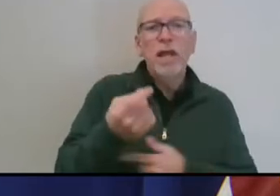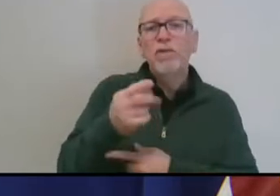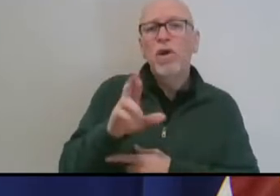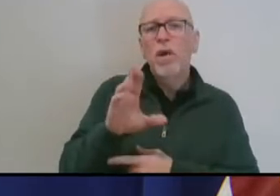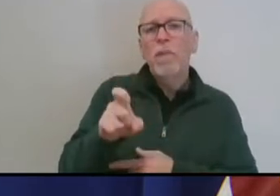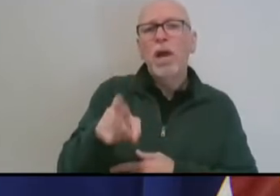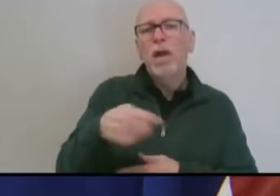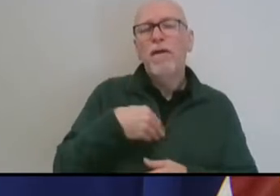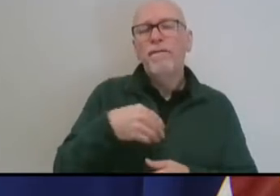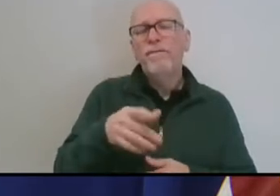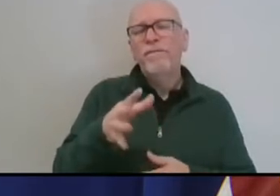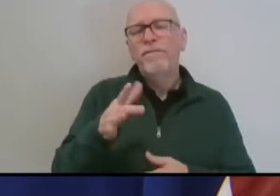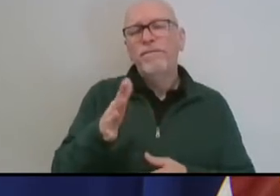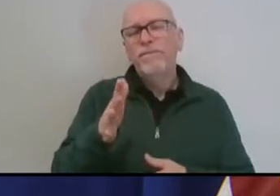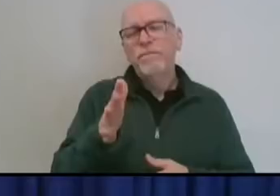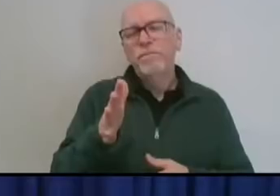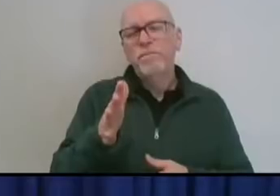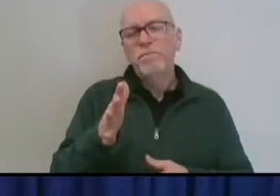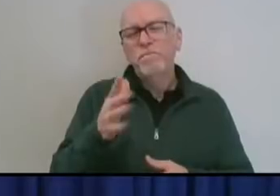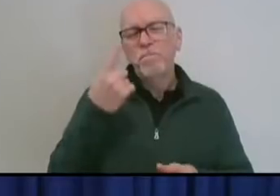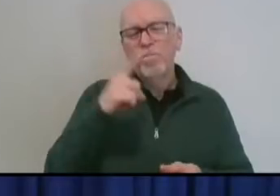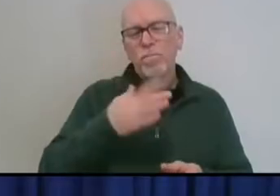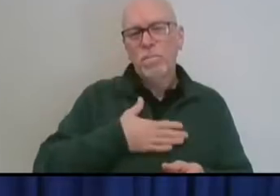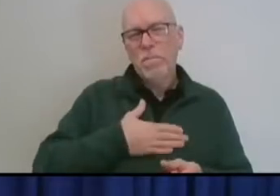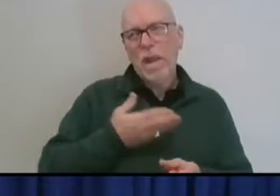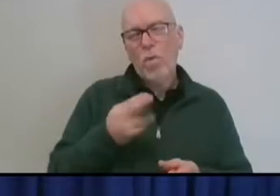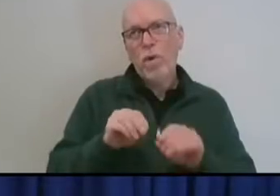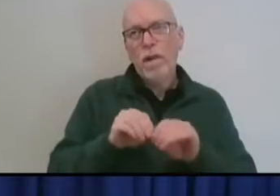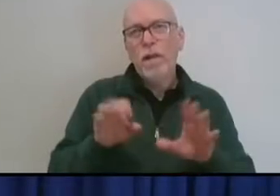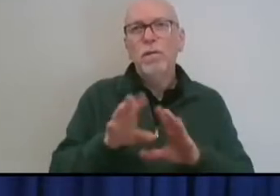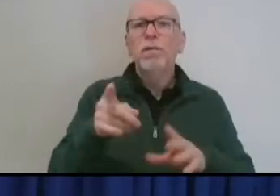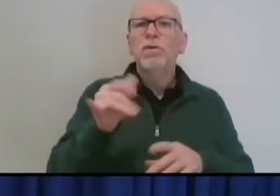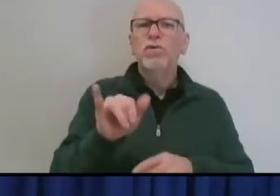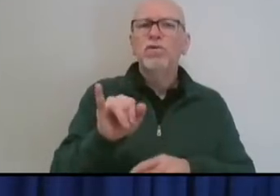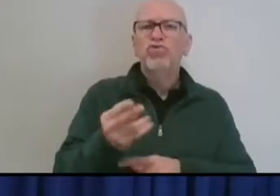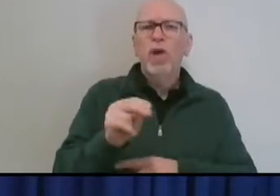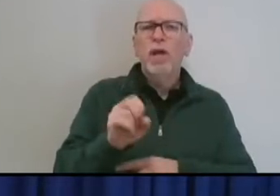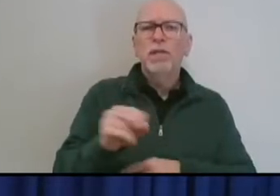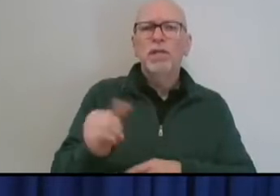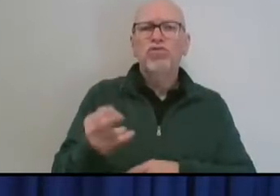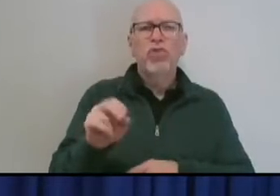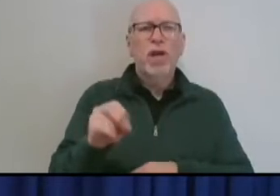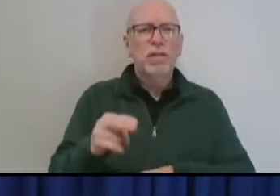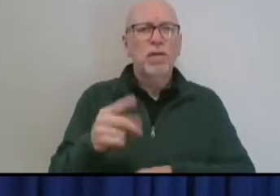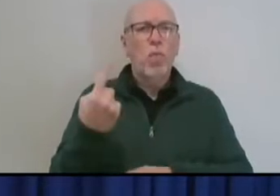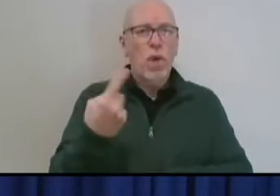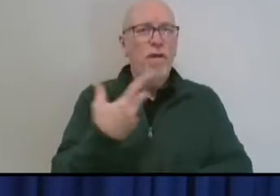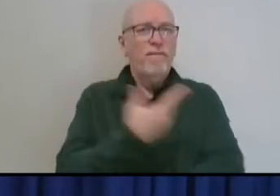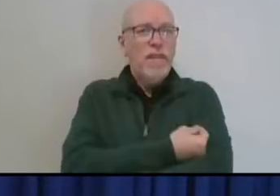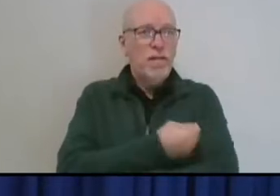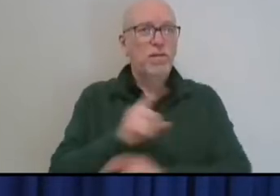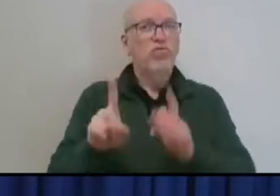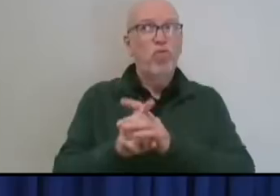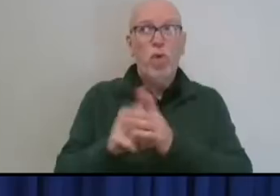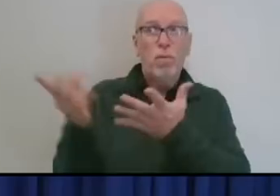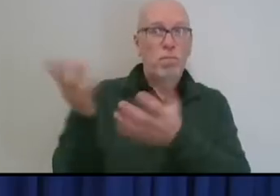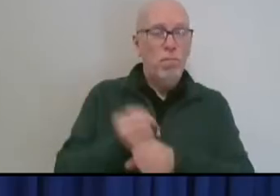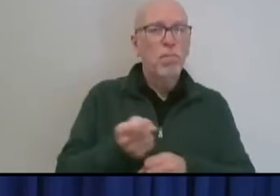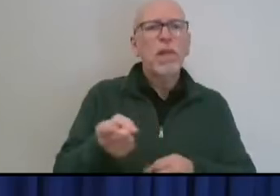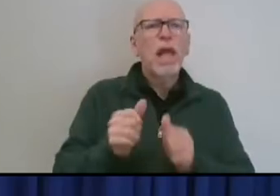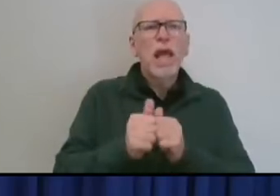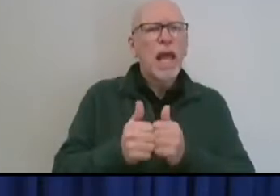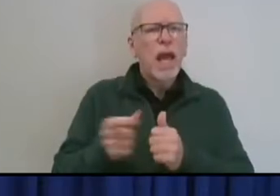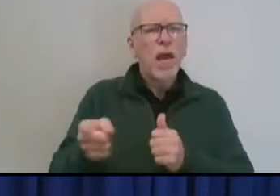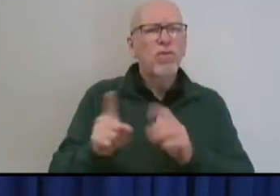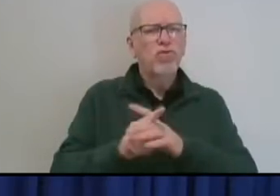very, for my own clarity, I'm sorry, when Johnson & Johnson single vaccinations show up, how do they